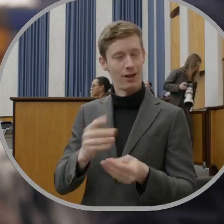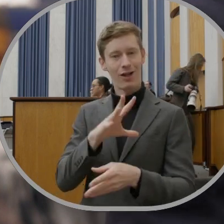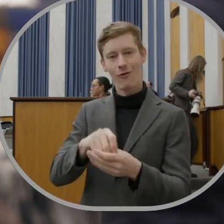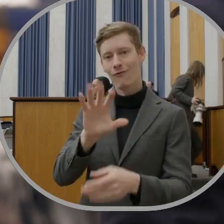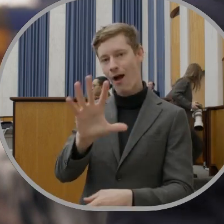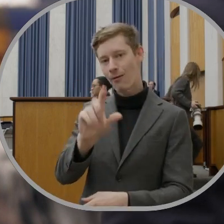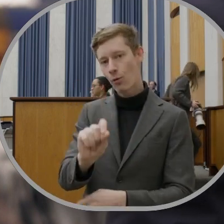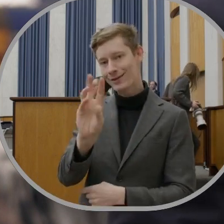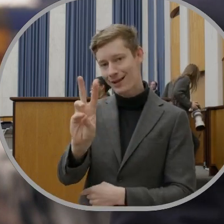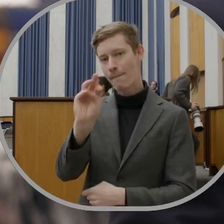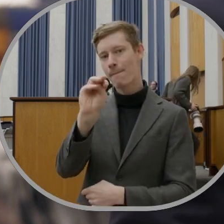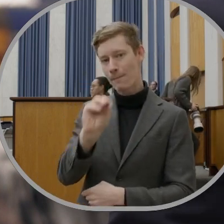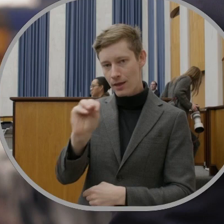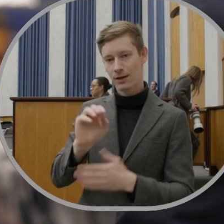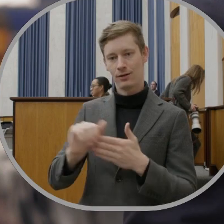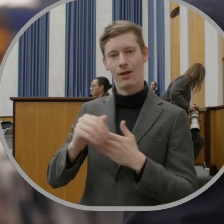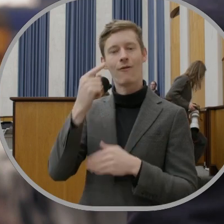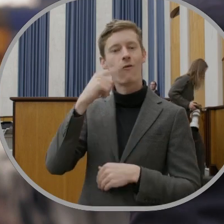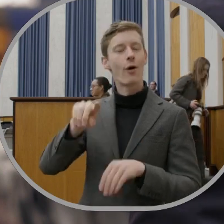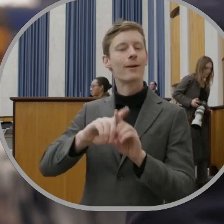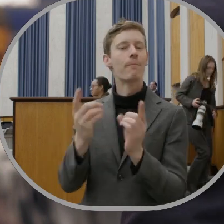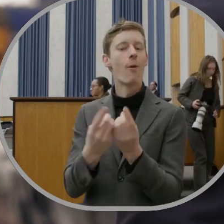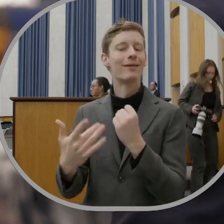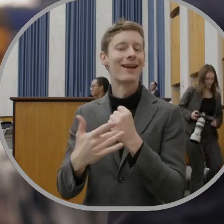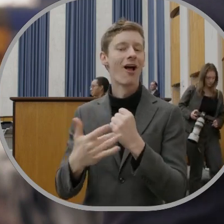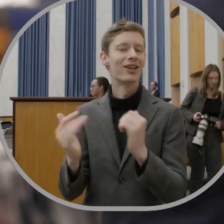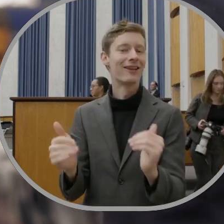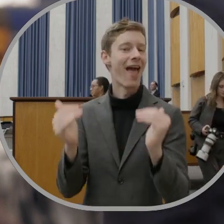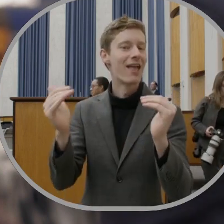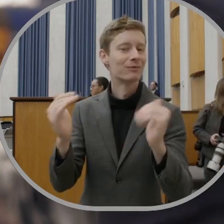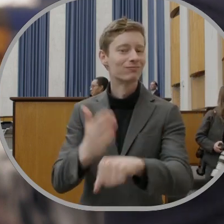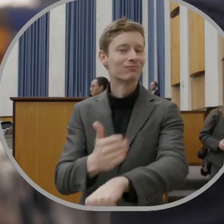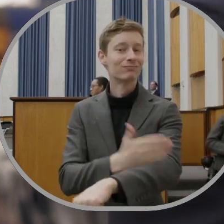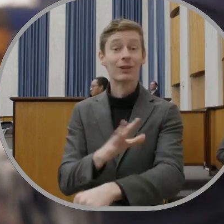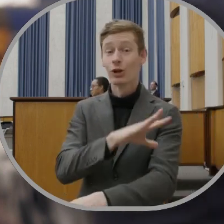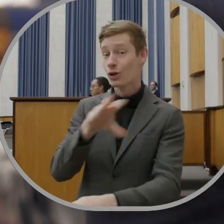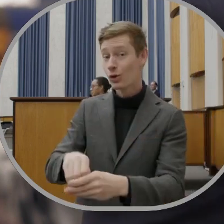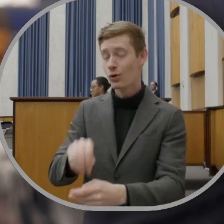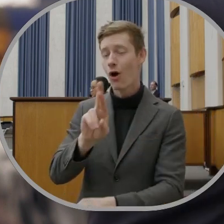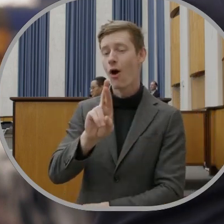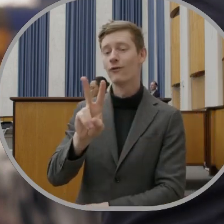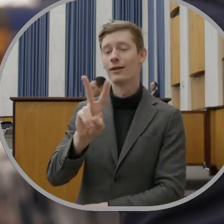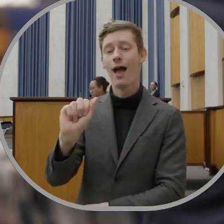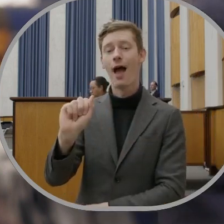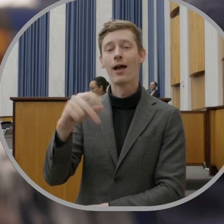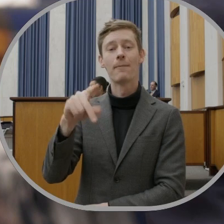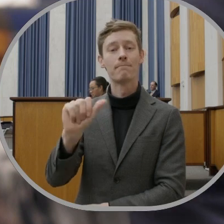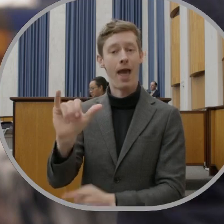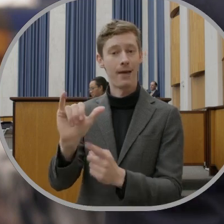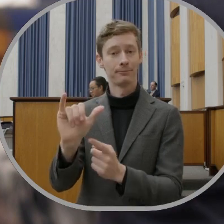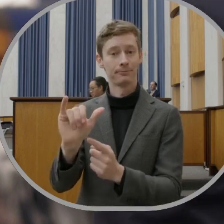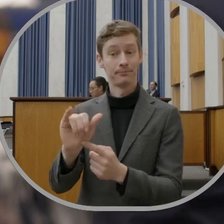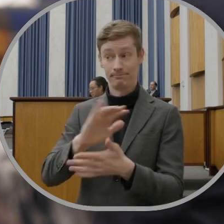in Department of Information and Technology enhancements, which includes RVA pay. Now,